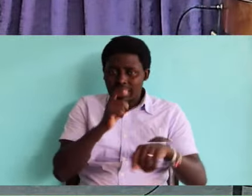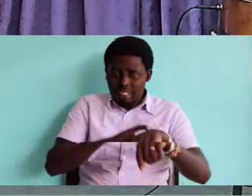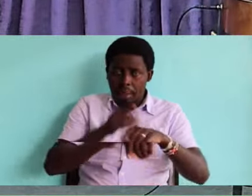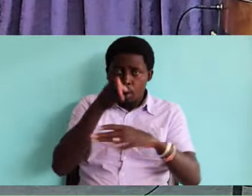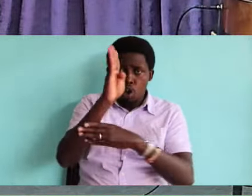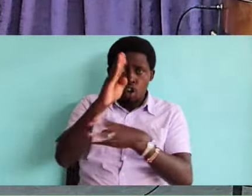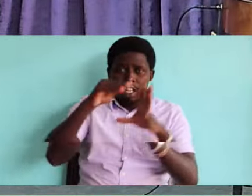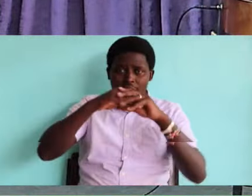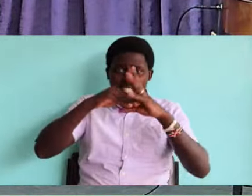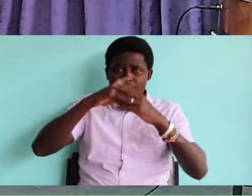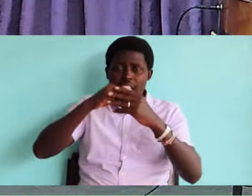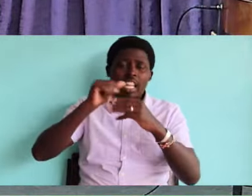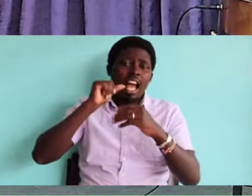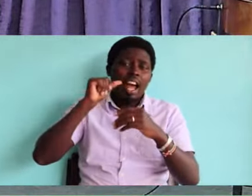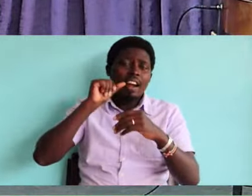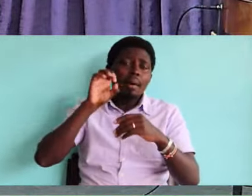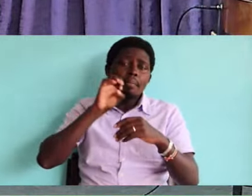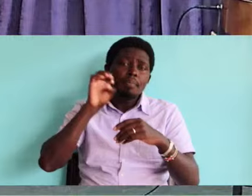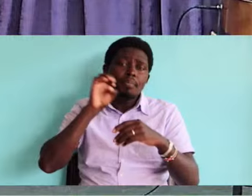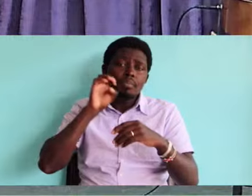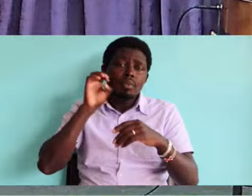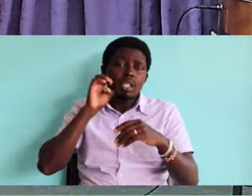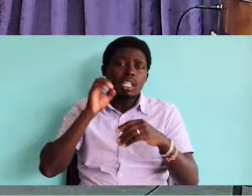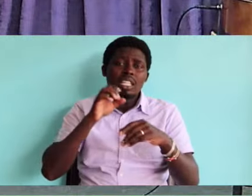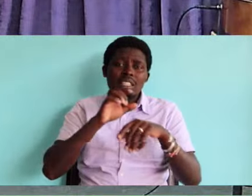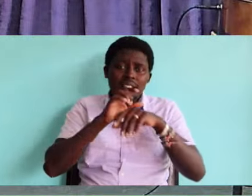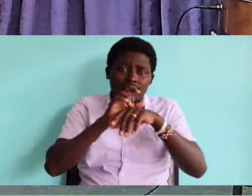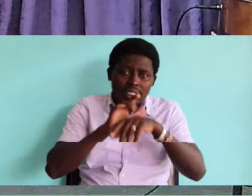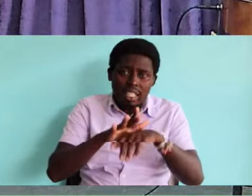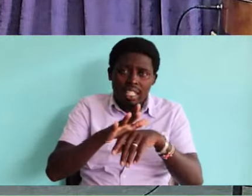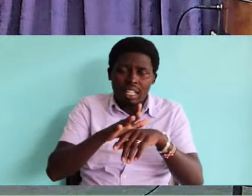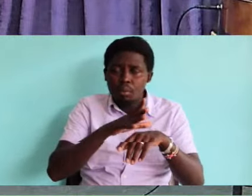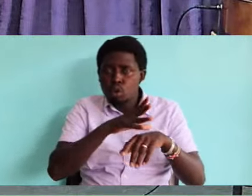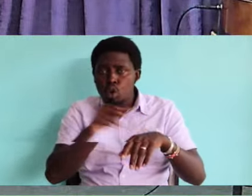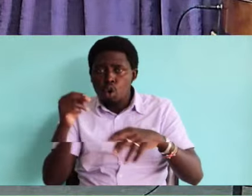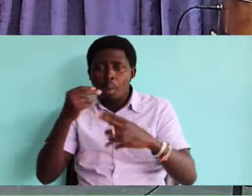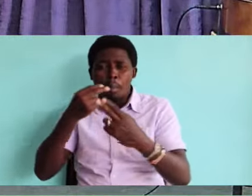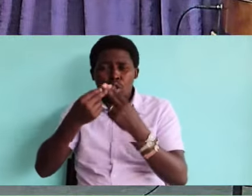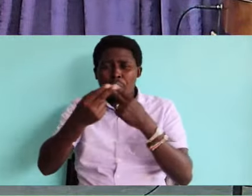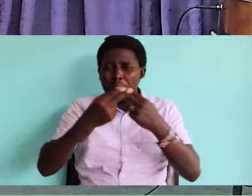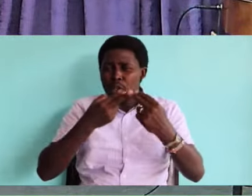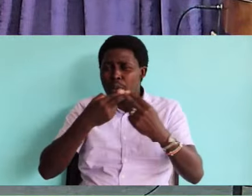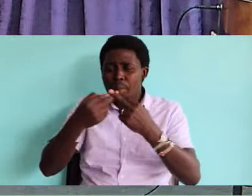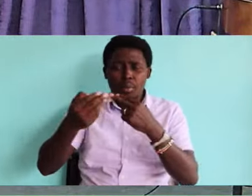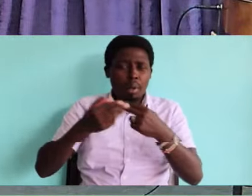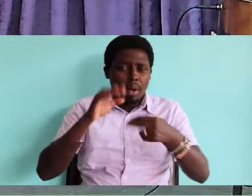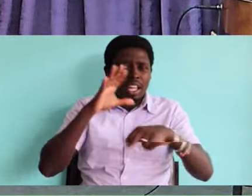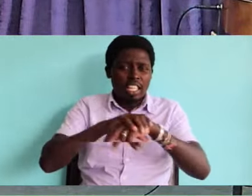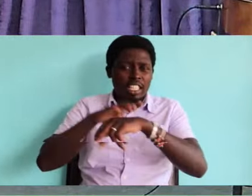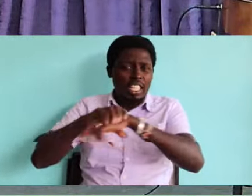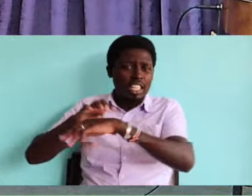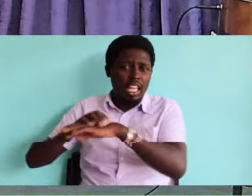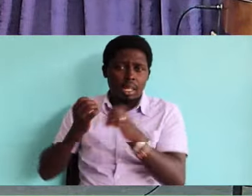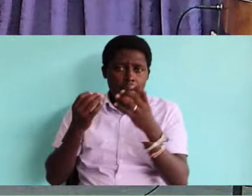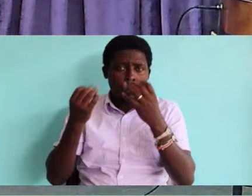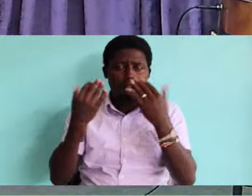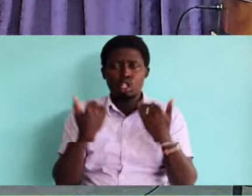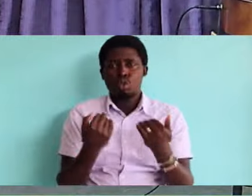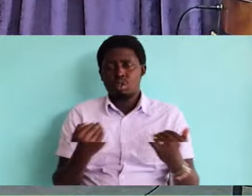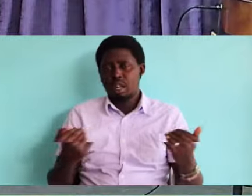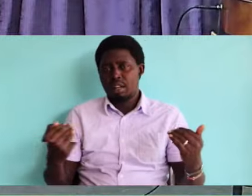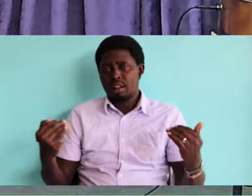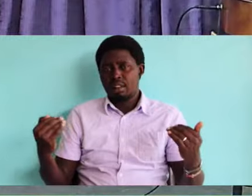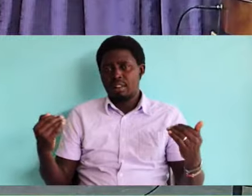Eve, he told them to go and multiply in verse 1. So this wasn't